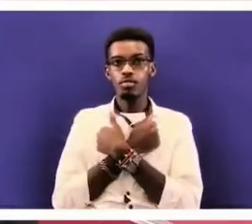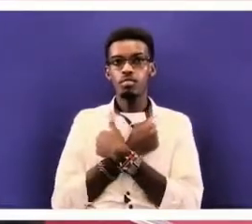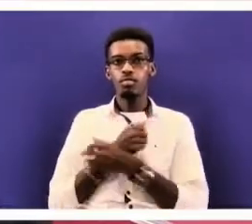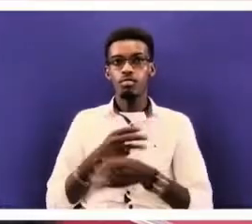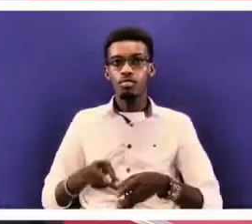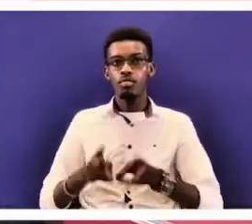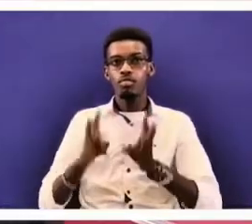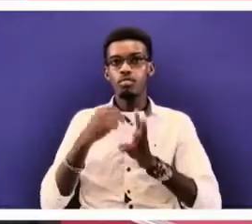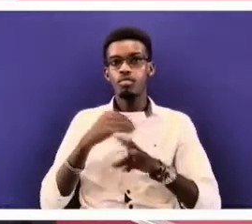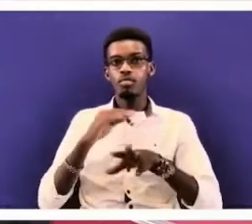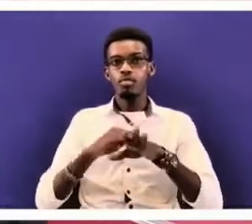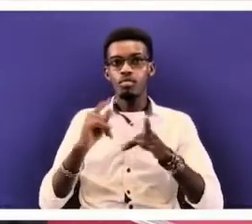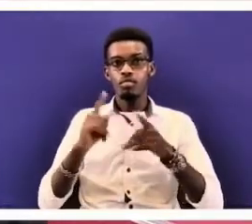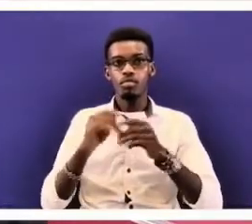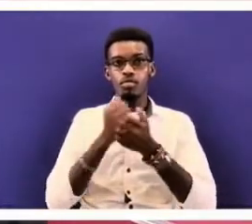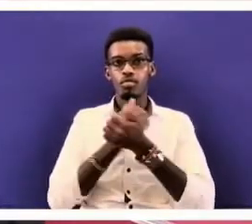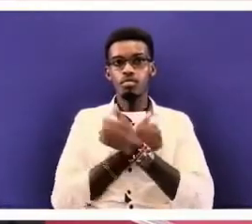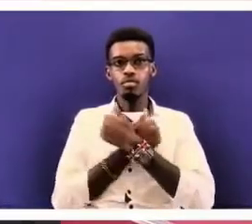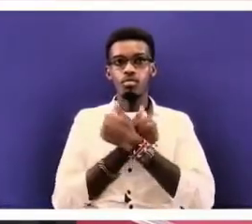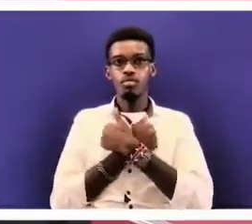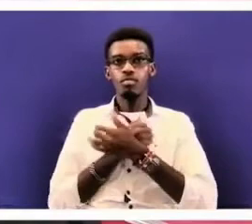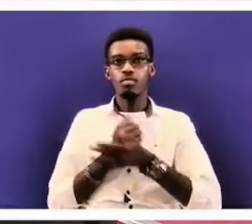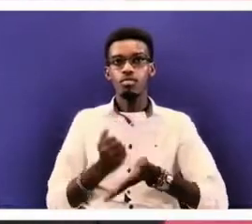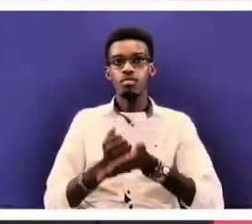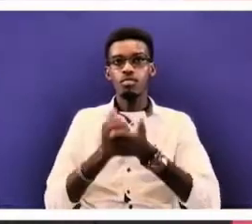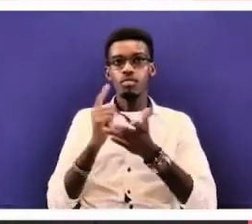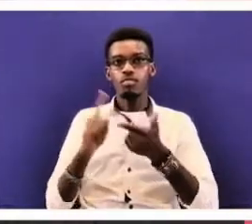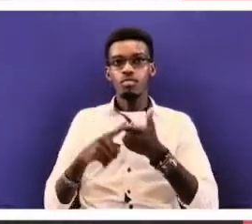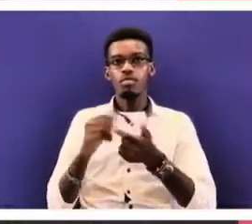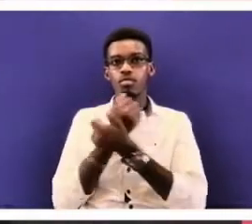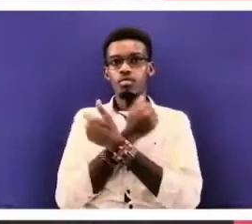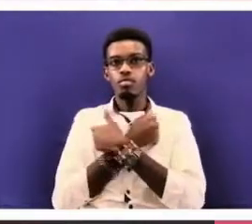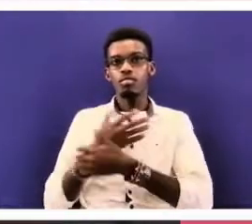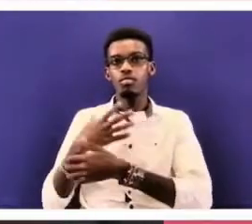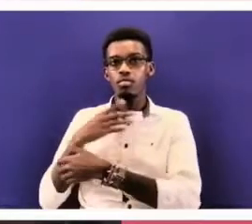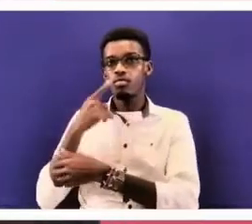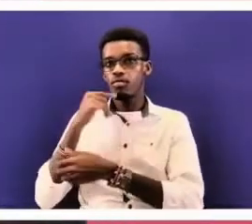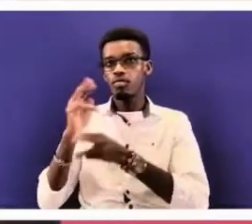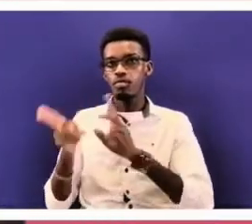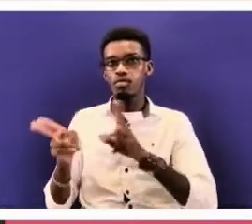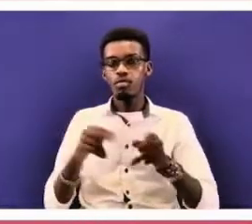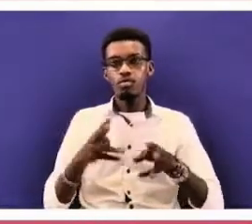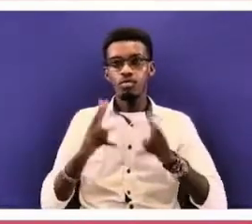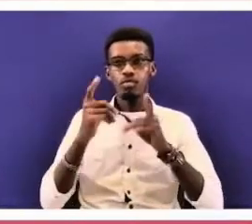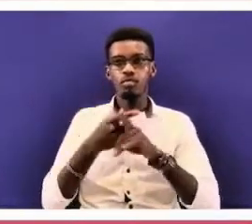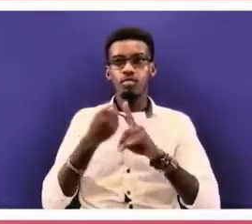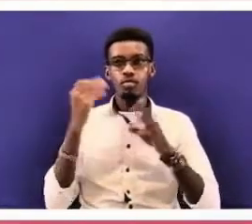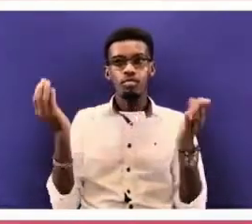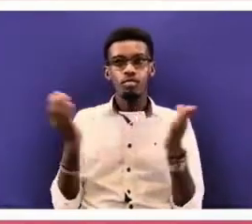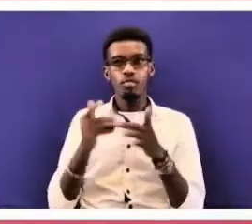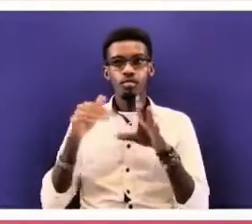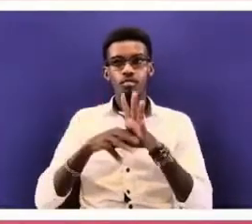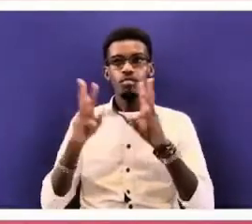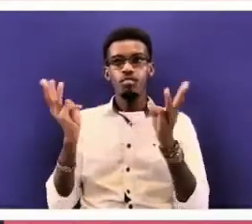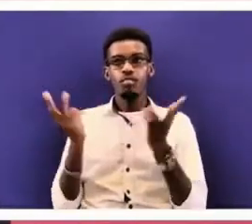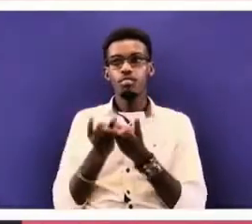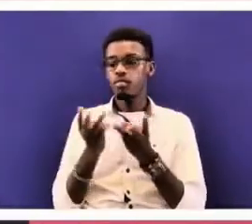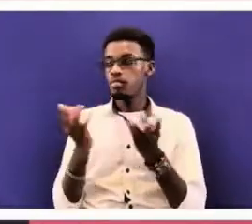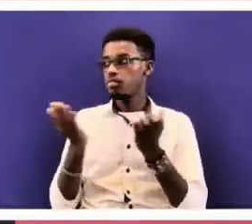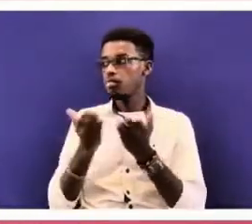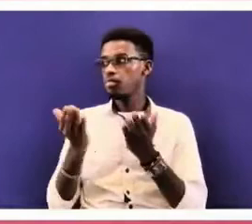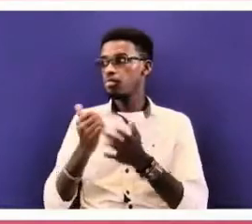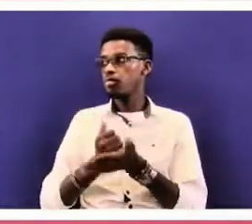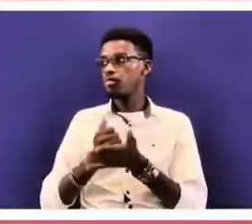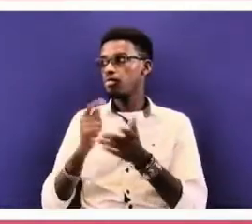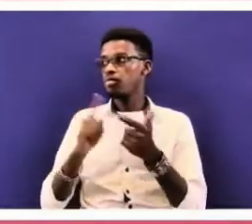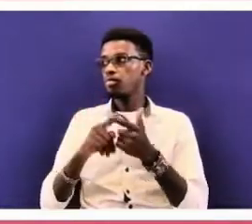you've called us to love. Help us to love people, dear God, no matter where they're from in the world. Help